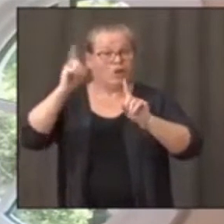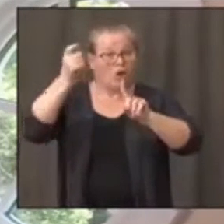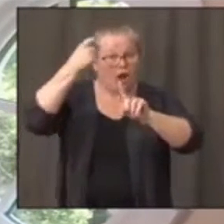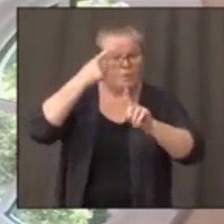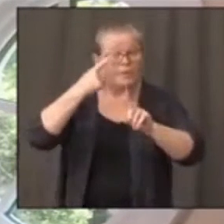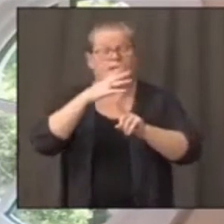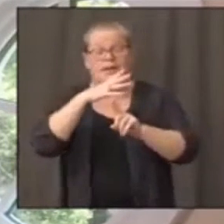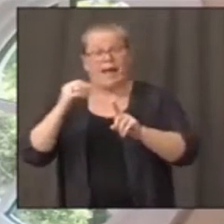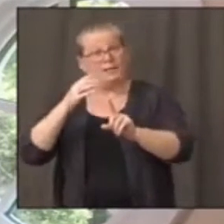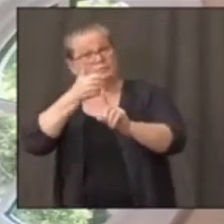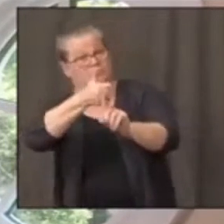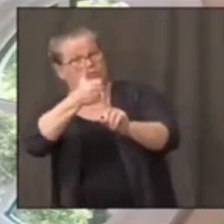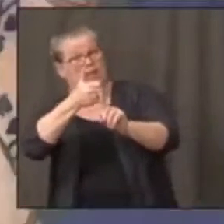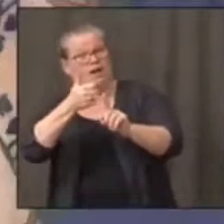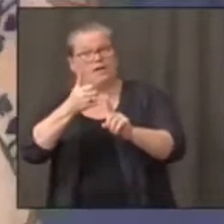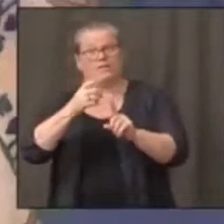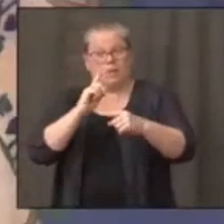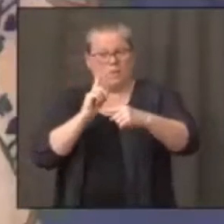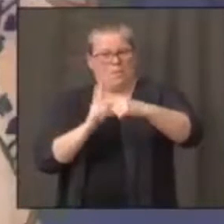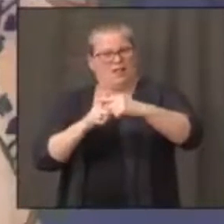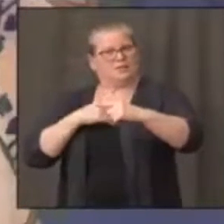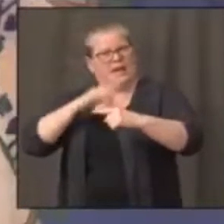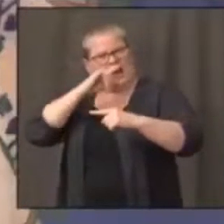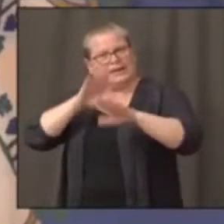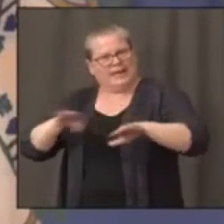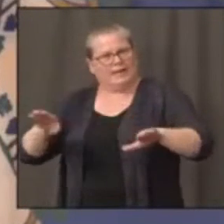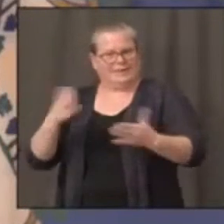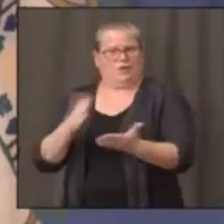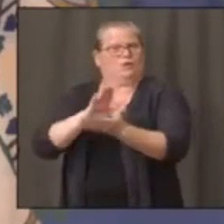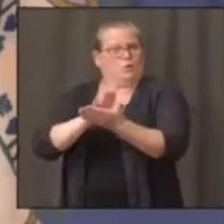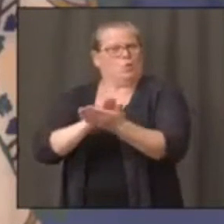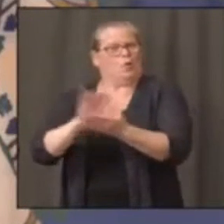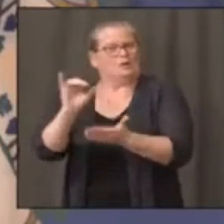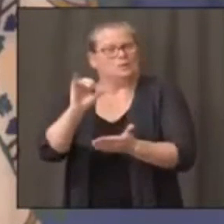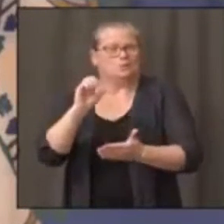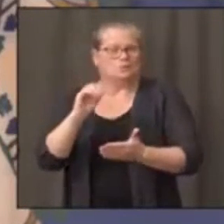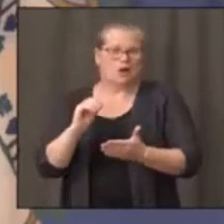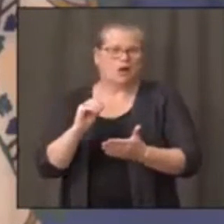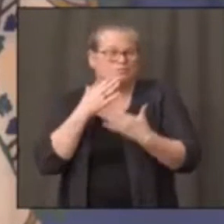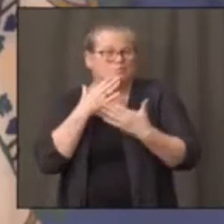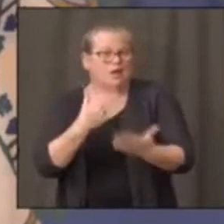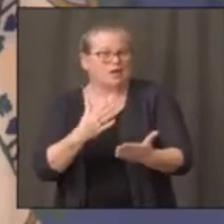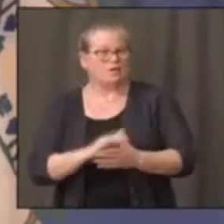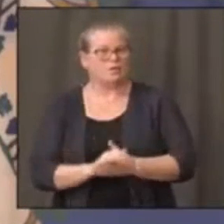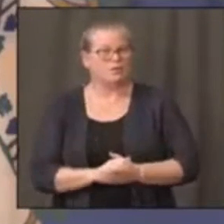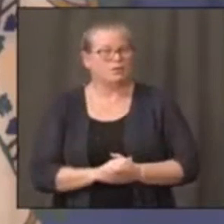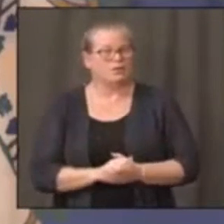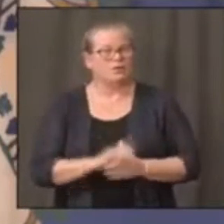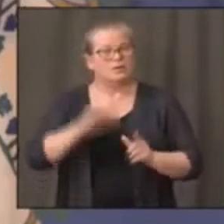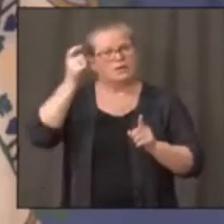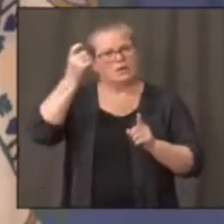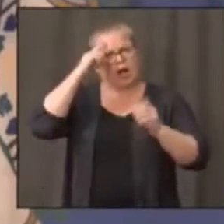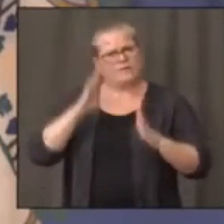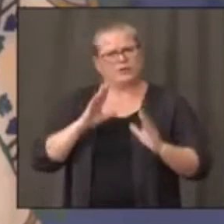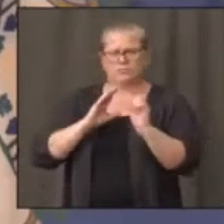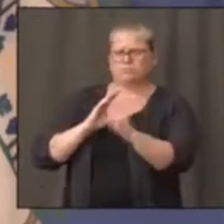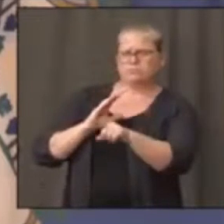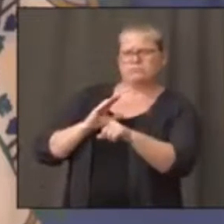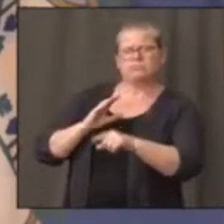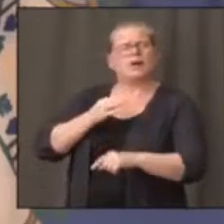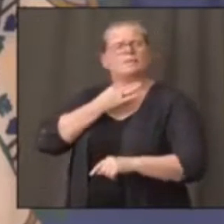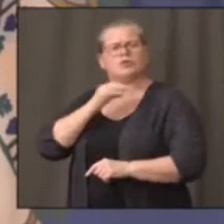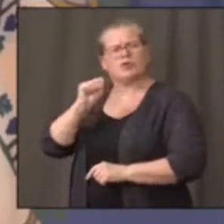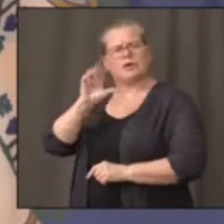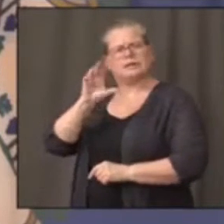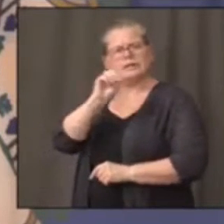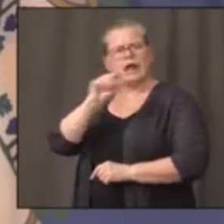risks. If I could ask the first question, Scott, what can we learn from Europe, where I understand schools have been open